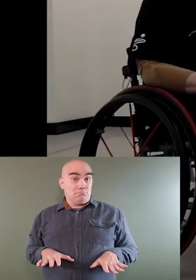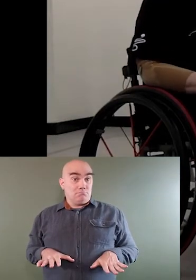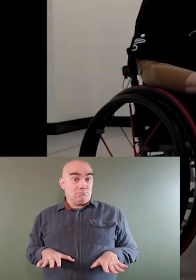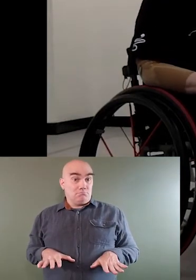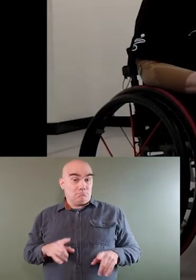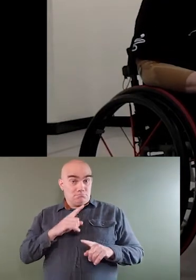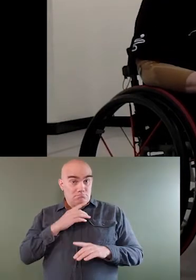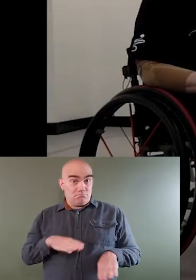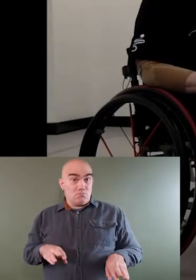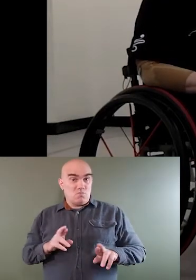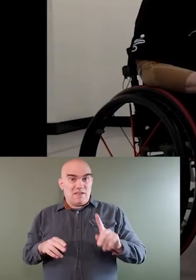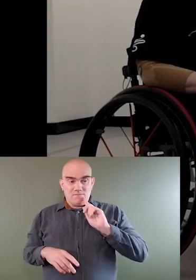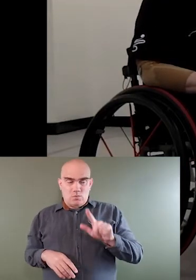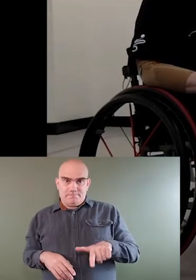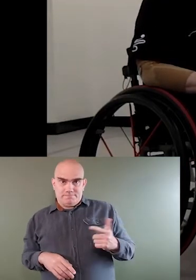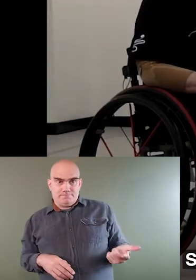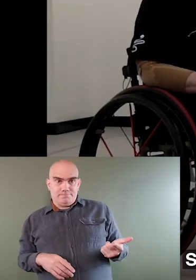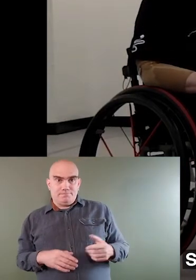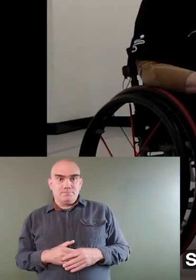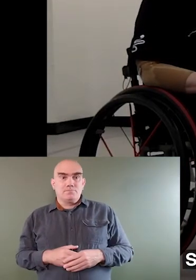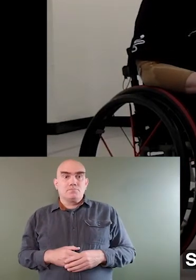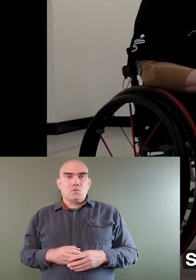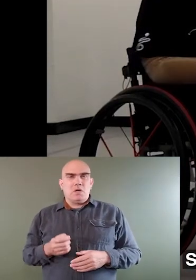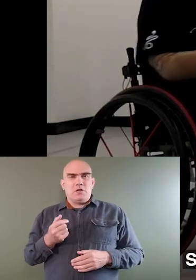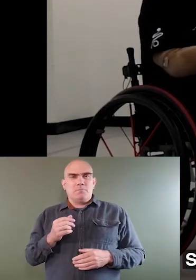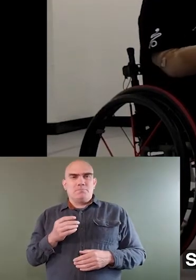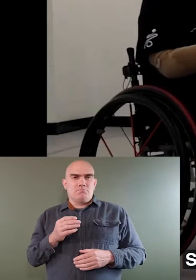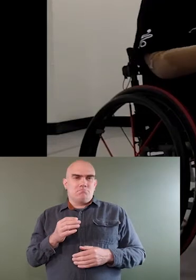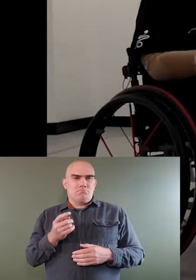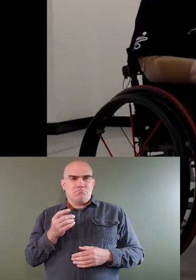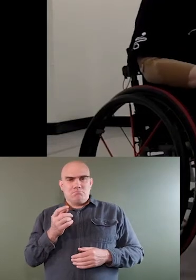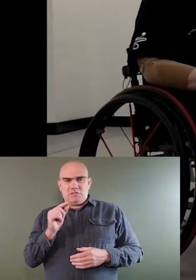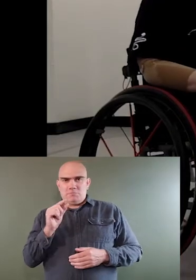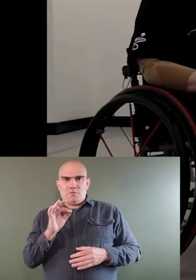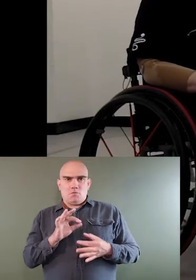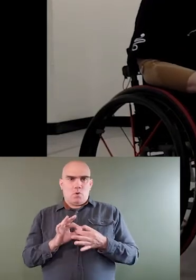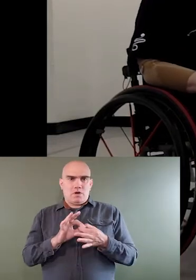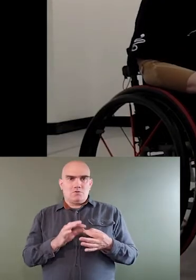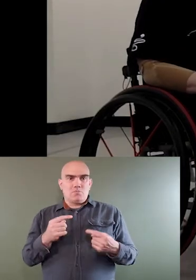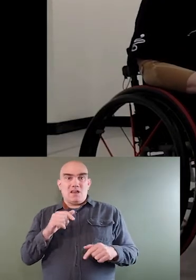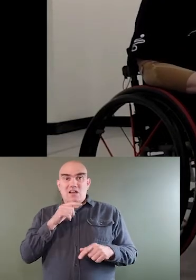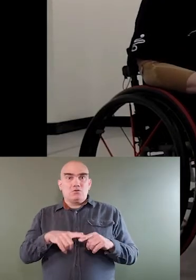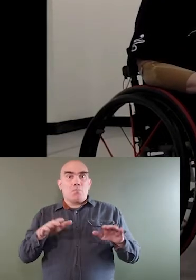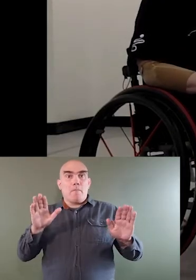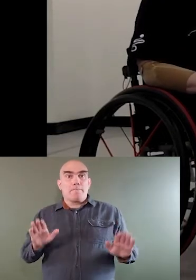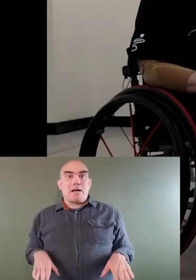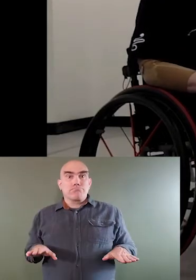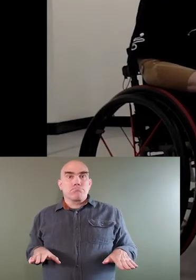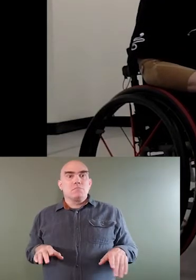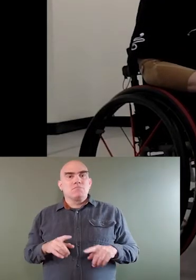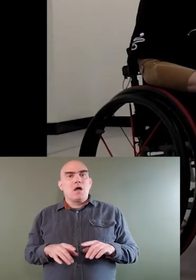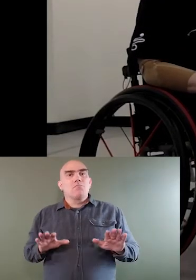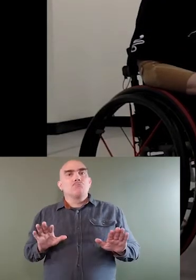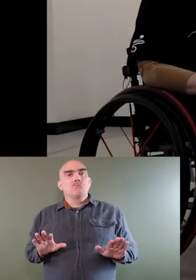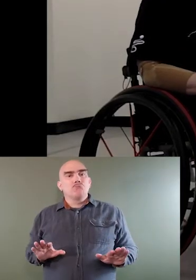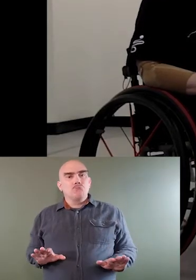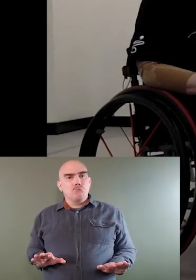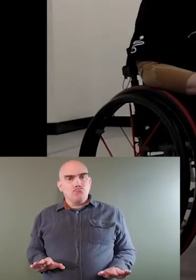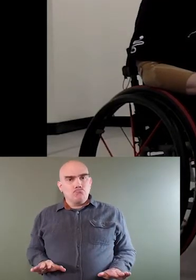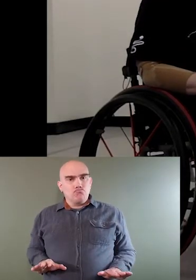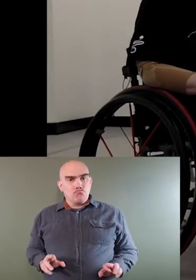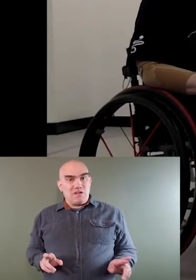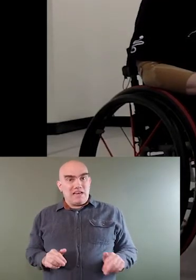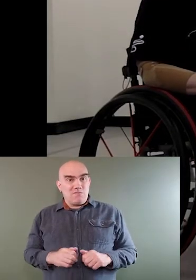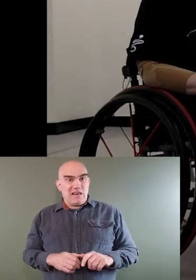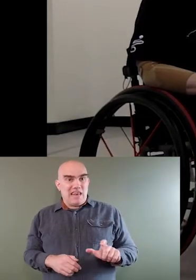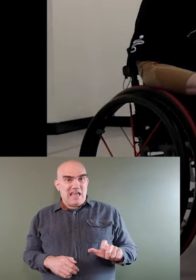you're ready for the shuffle on the other side. So it's a little bit of coordination not to do a pat on purpose, but to lower the hands and be ready with the